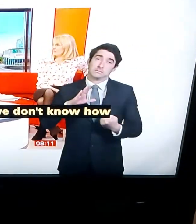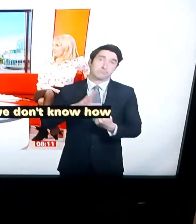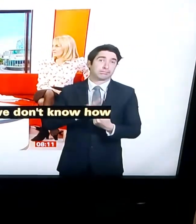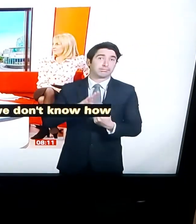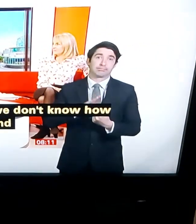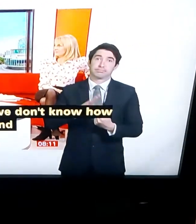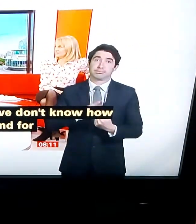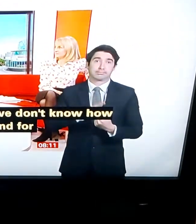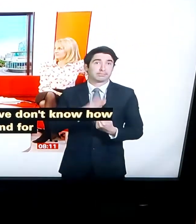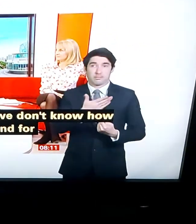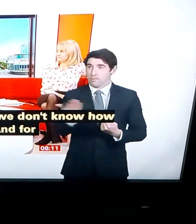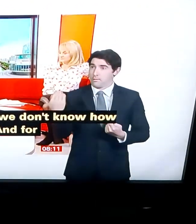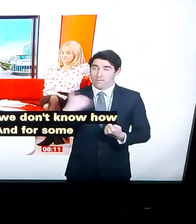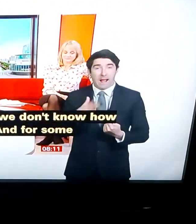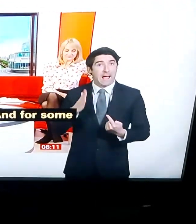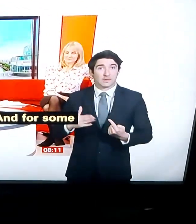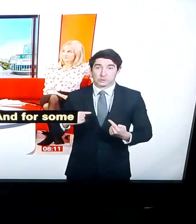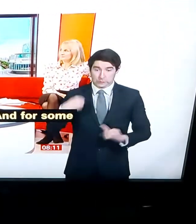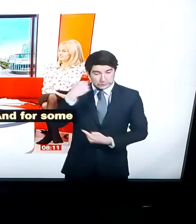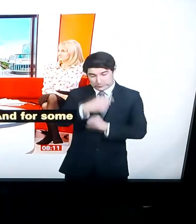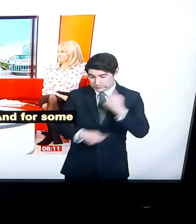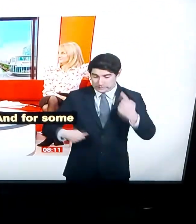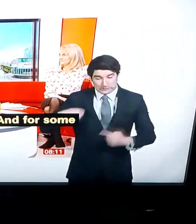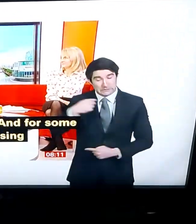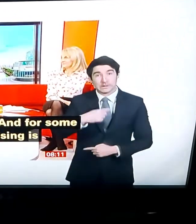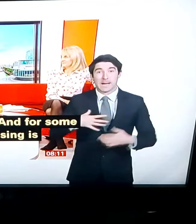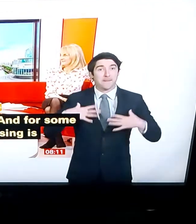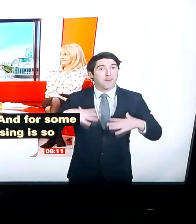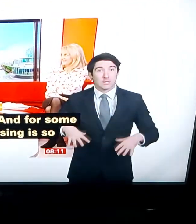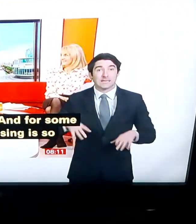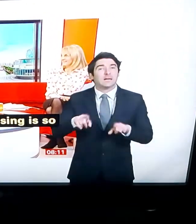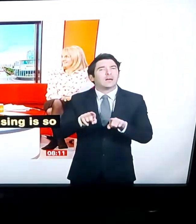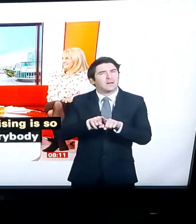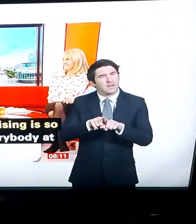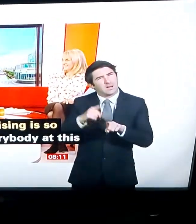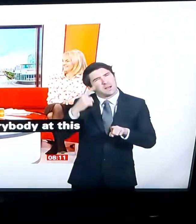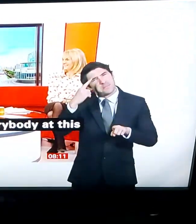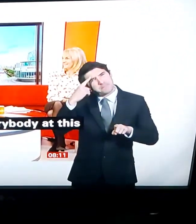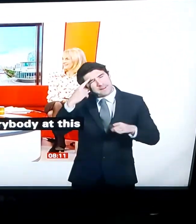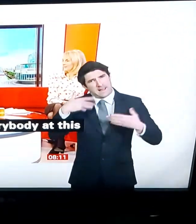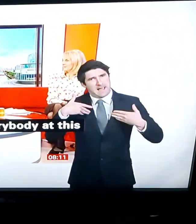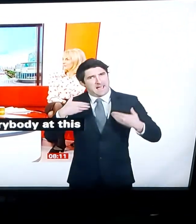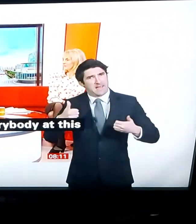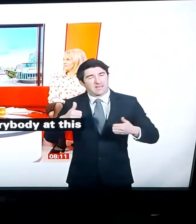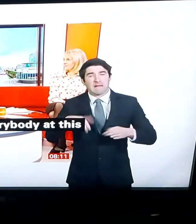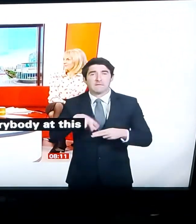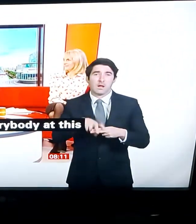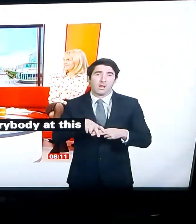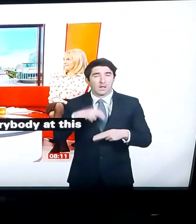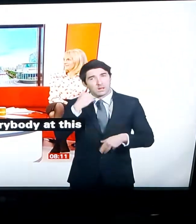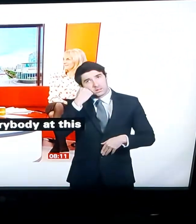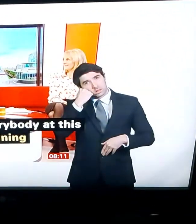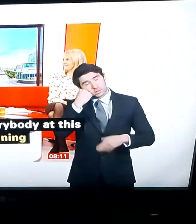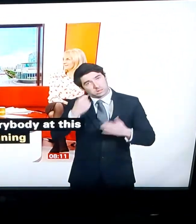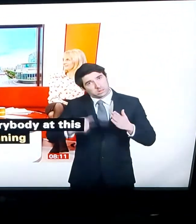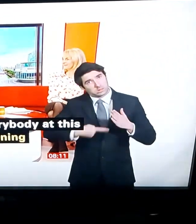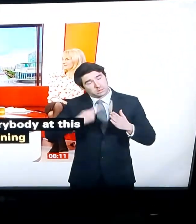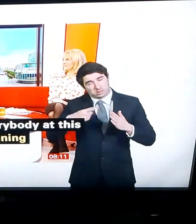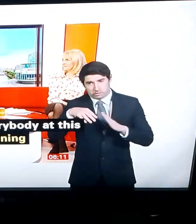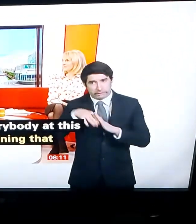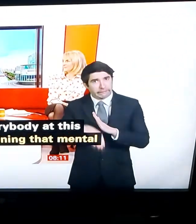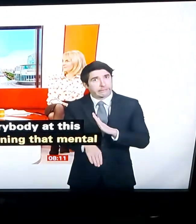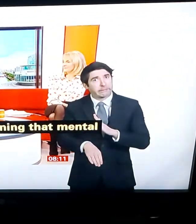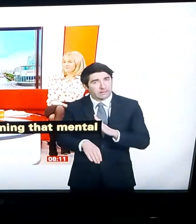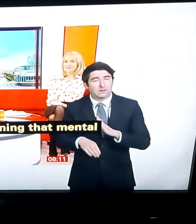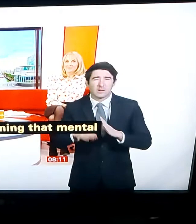to everybody at this point. keeping things going and maintain that sort of mental, physical balance as well. So there are so many opportunities, I think, now, whether it's through